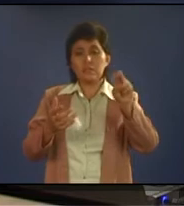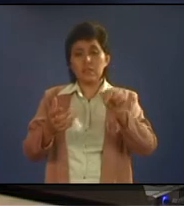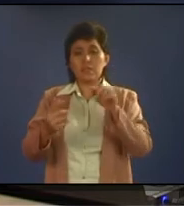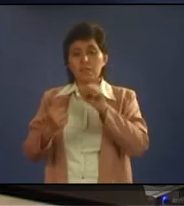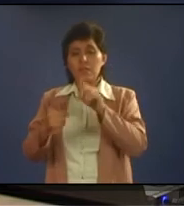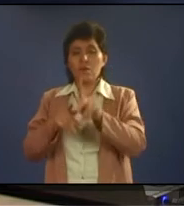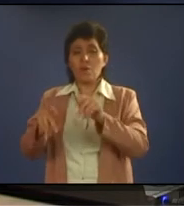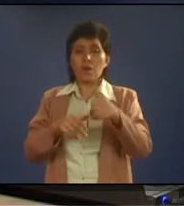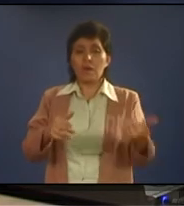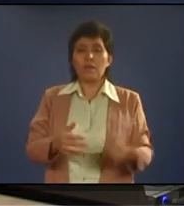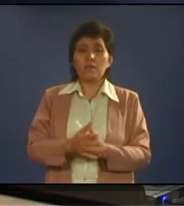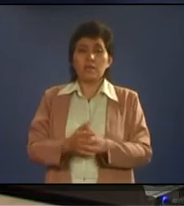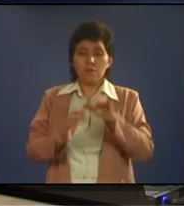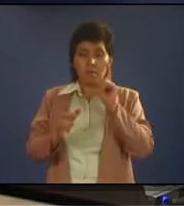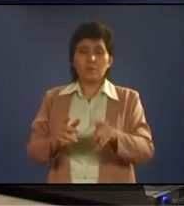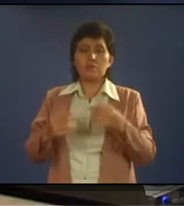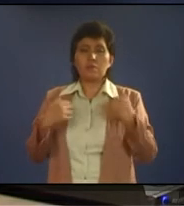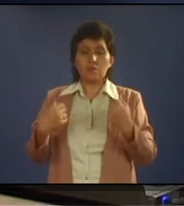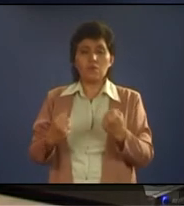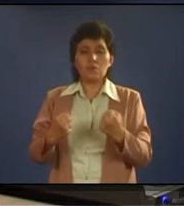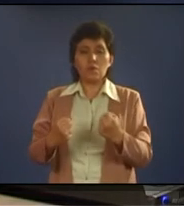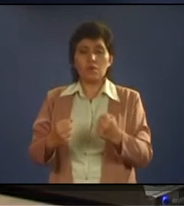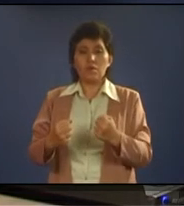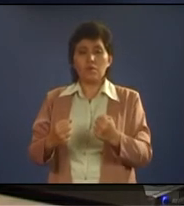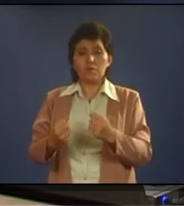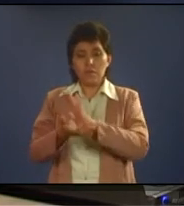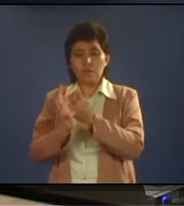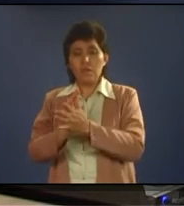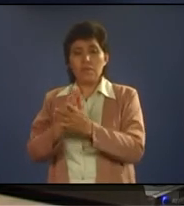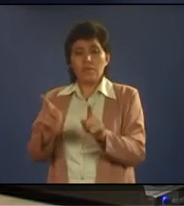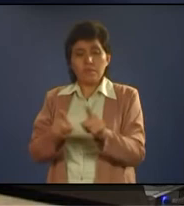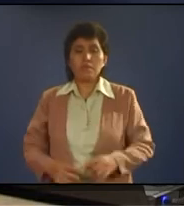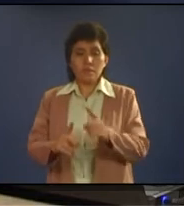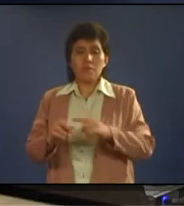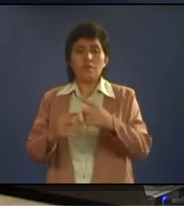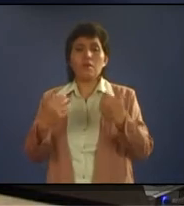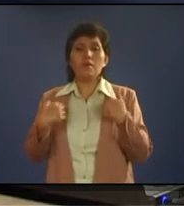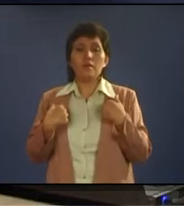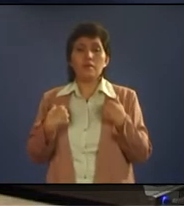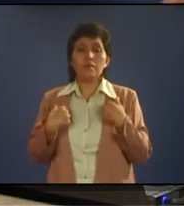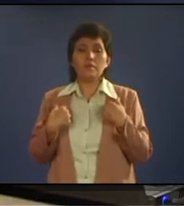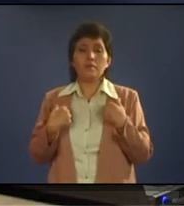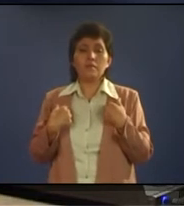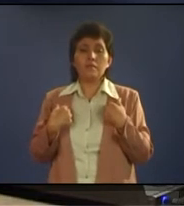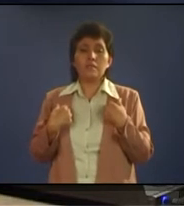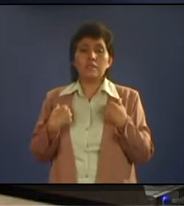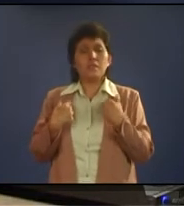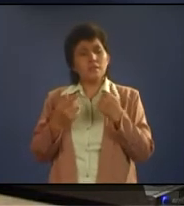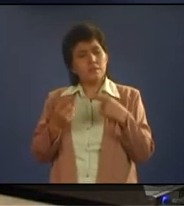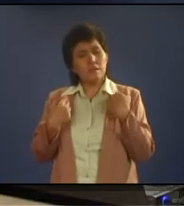groups is that you have to be distinctive enough to be different, okay? Now, when you have